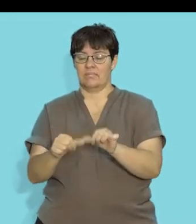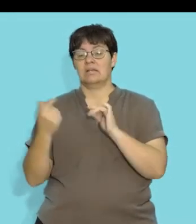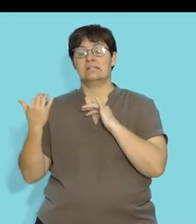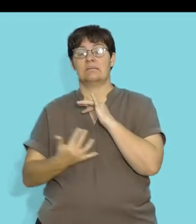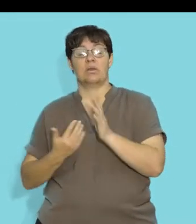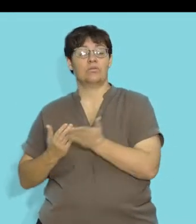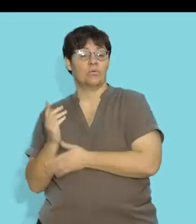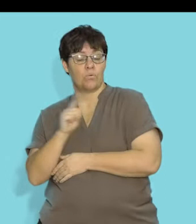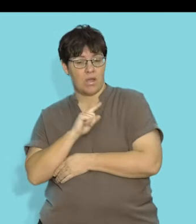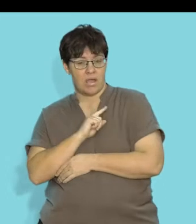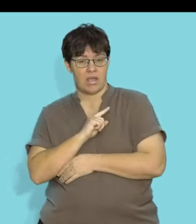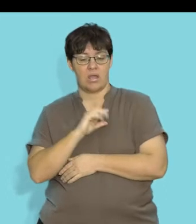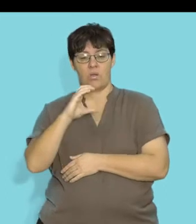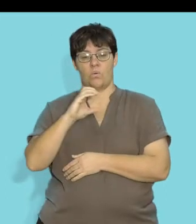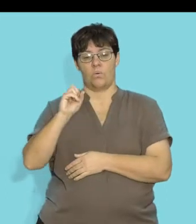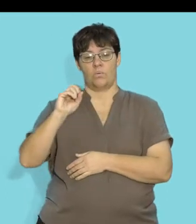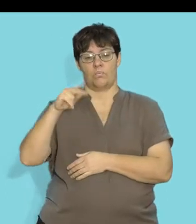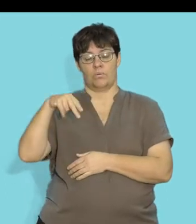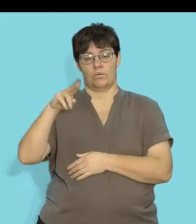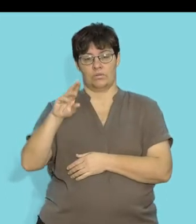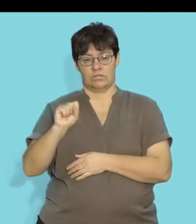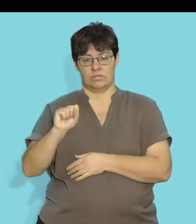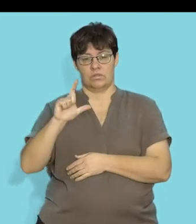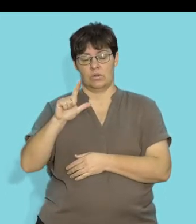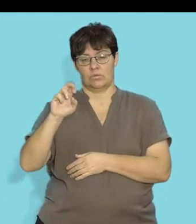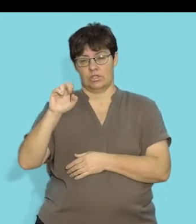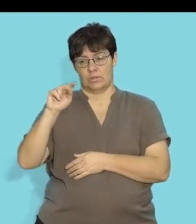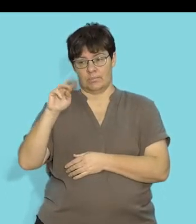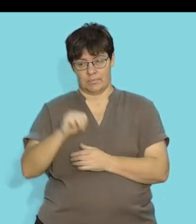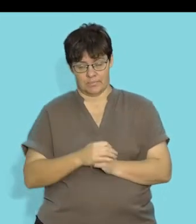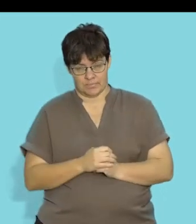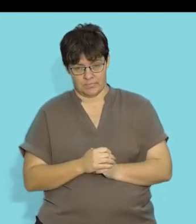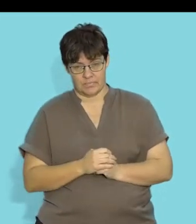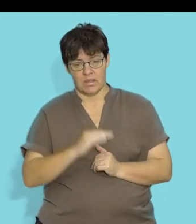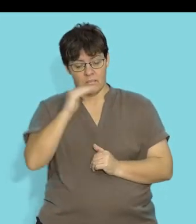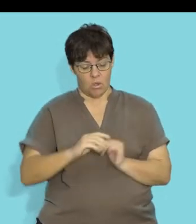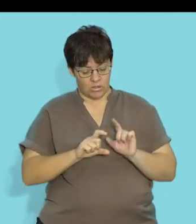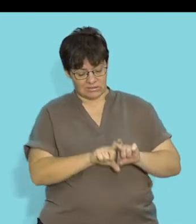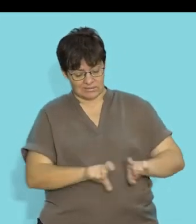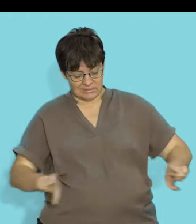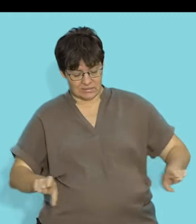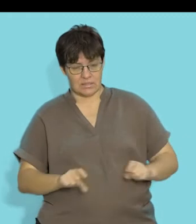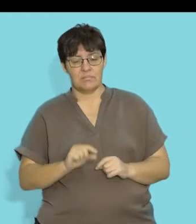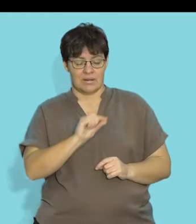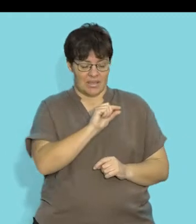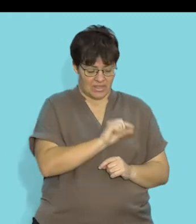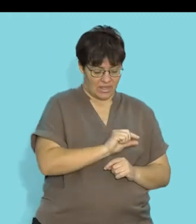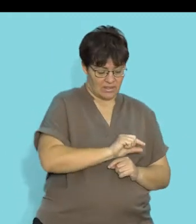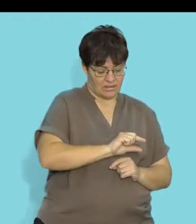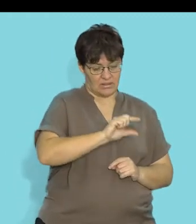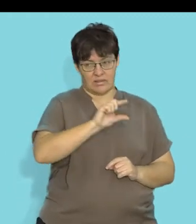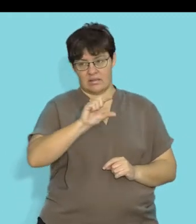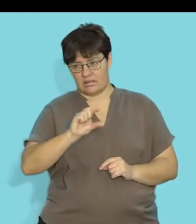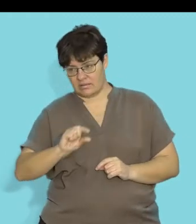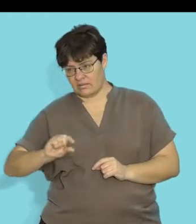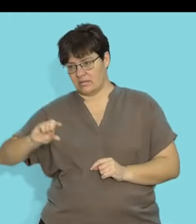that is stimulated by the corpus luteum. Right at the bottom, we see a graph illustrating the thickness. So this